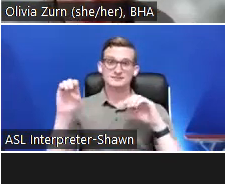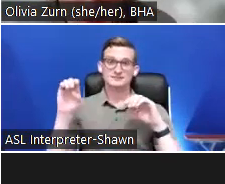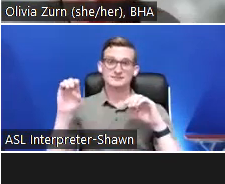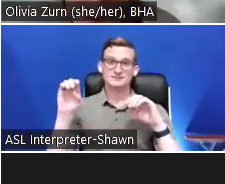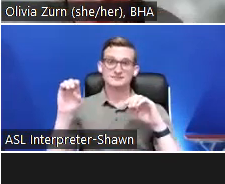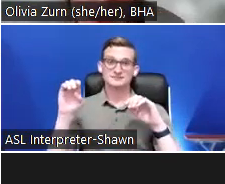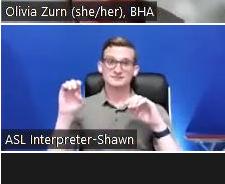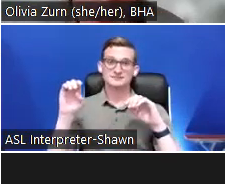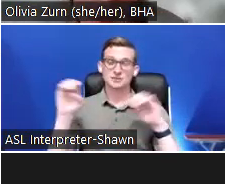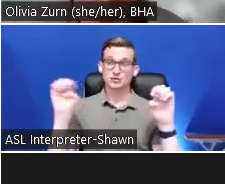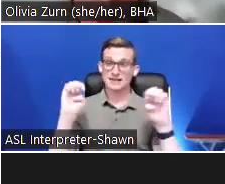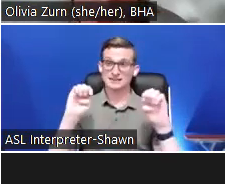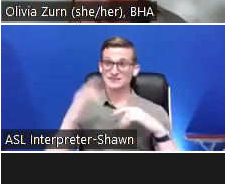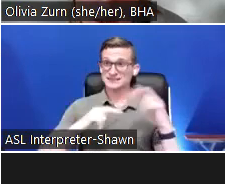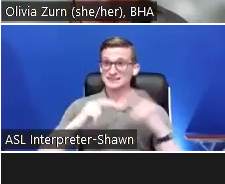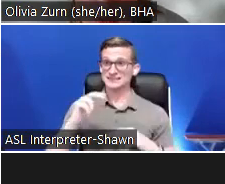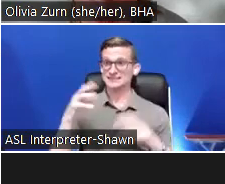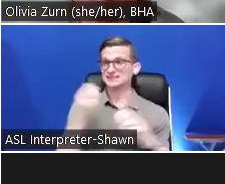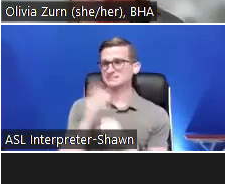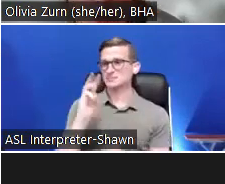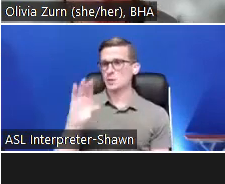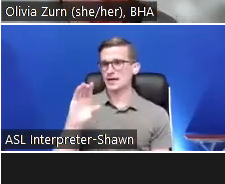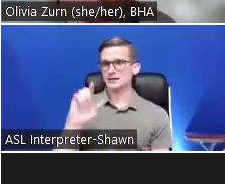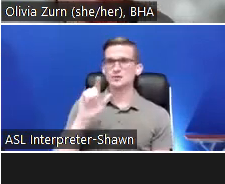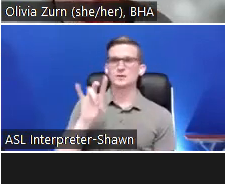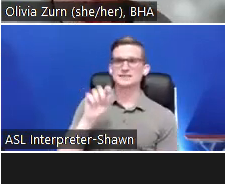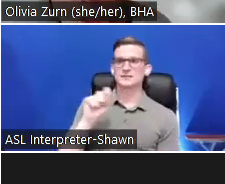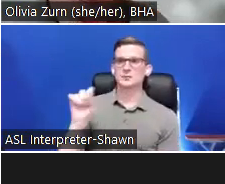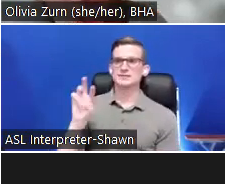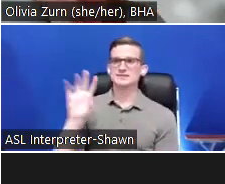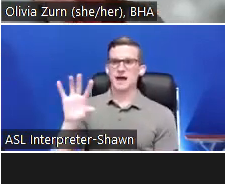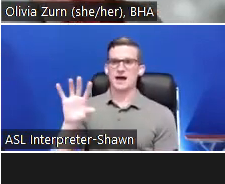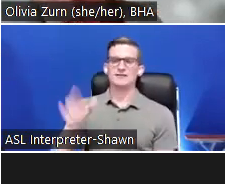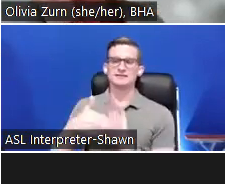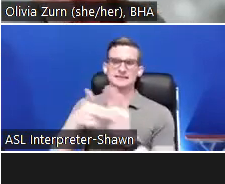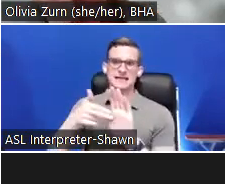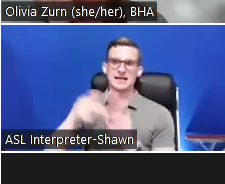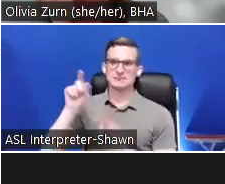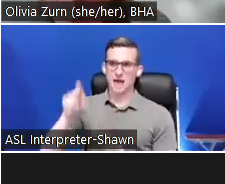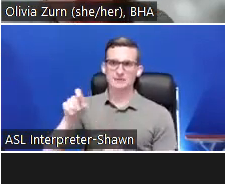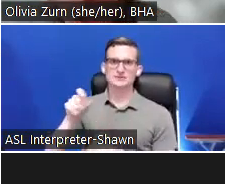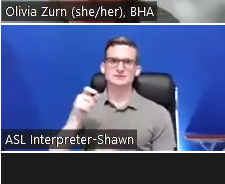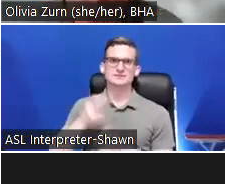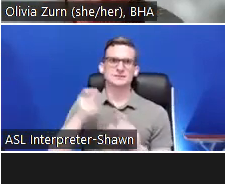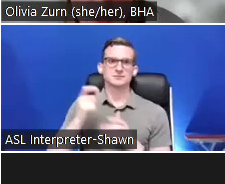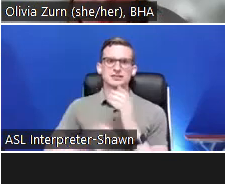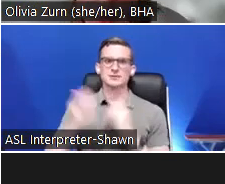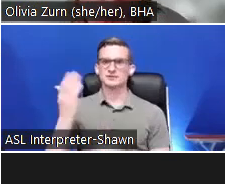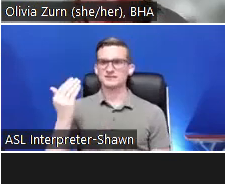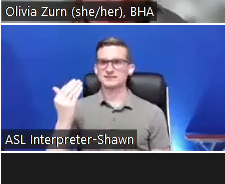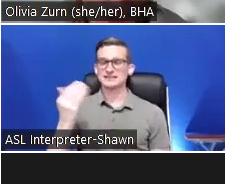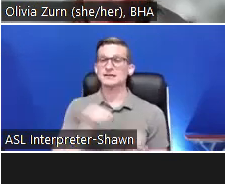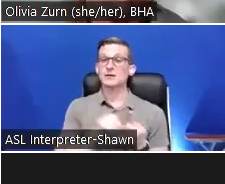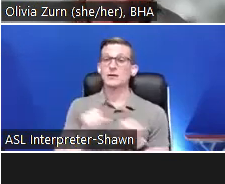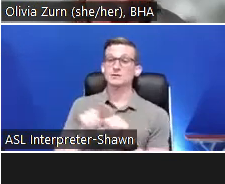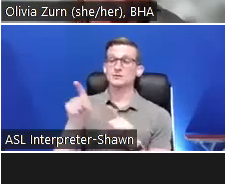be 2765 designated, which is our chapter 15, as well as obtain a children and families endorsement.